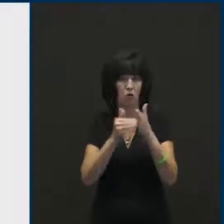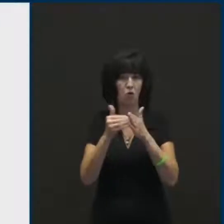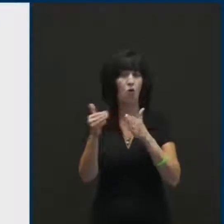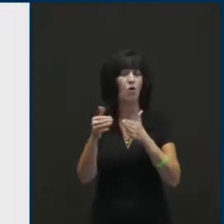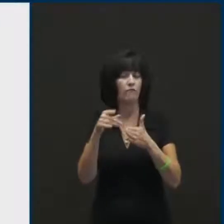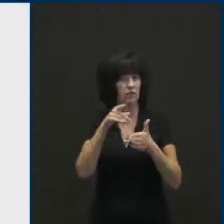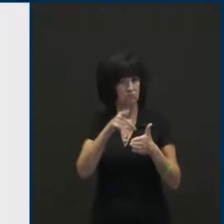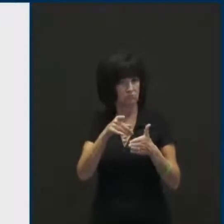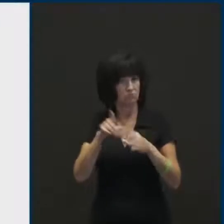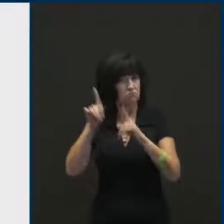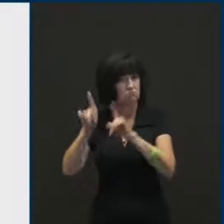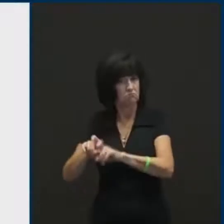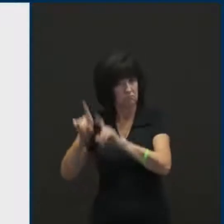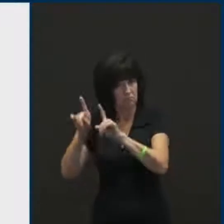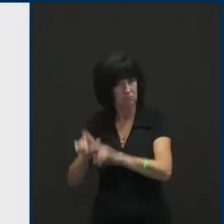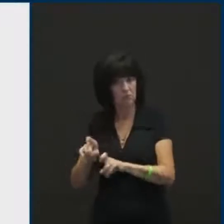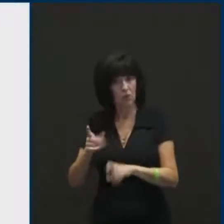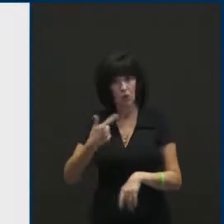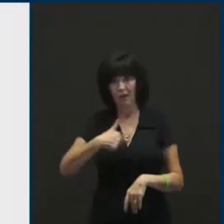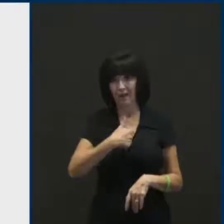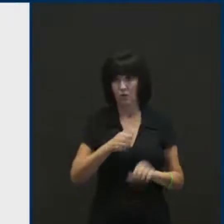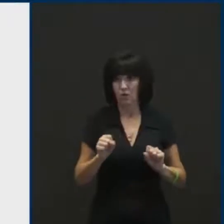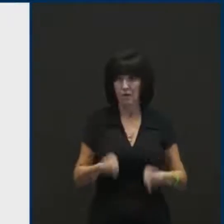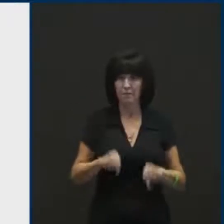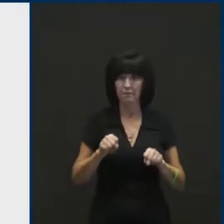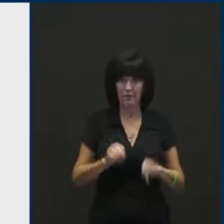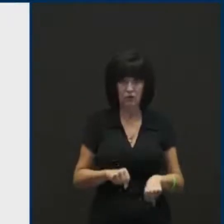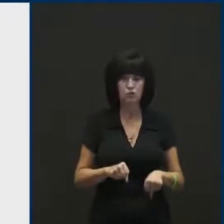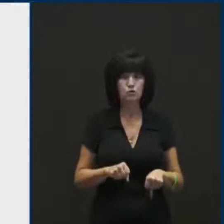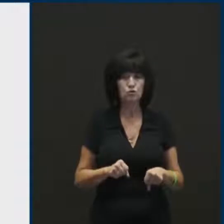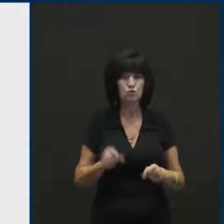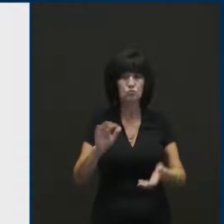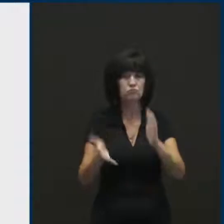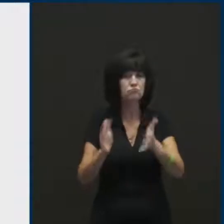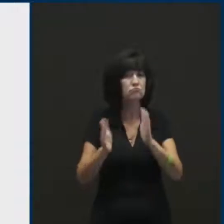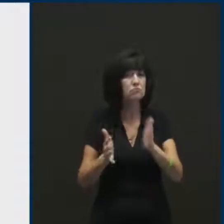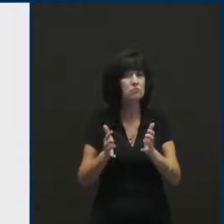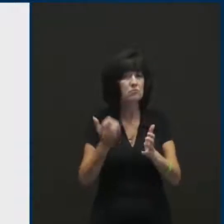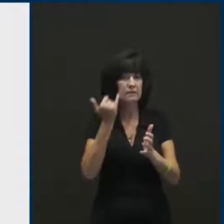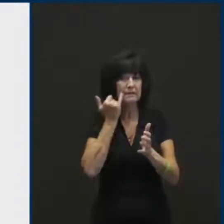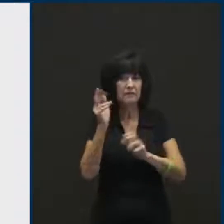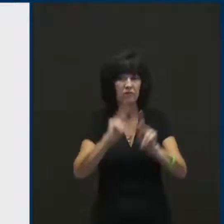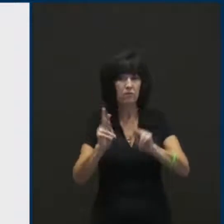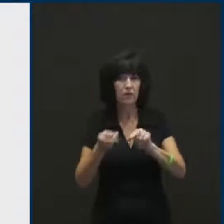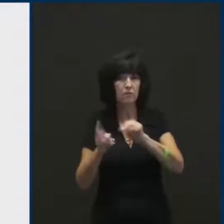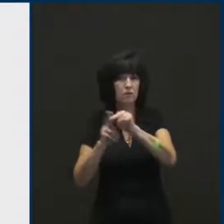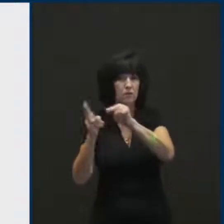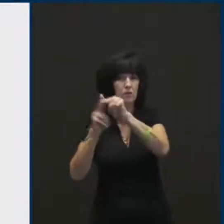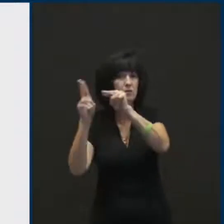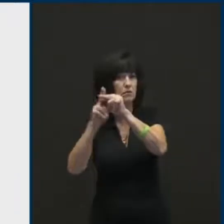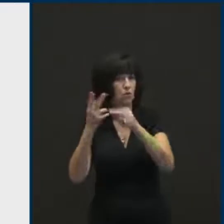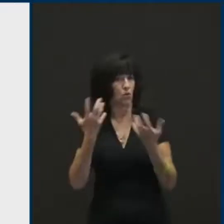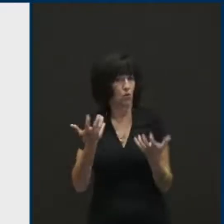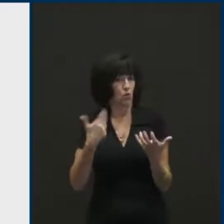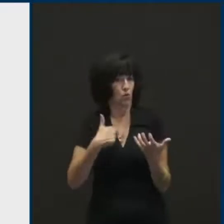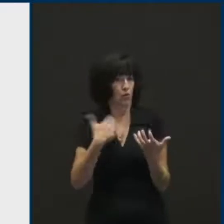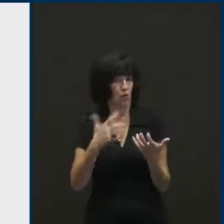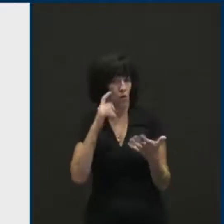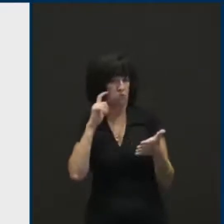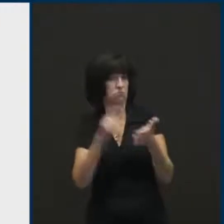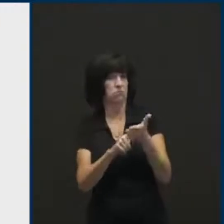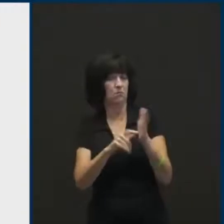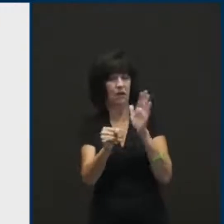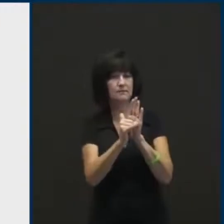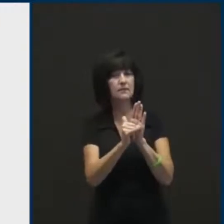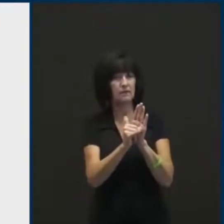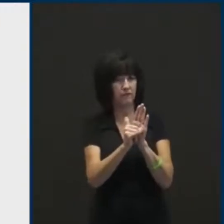react to upticks, it depends on getting ahead of folks that are spreading the virus, and we know that so